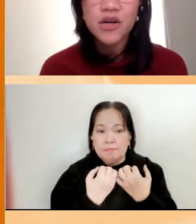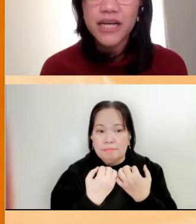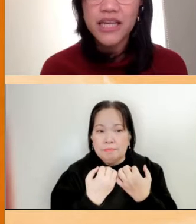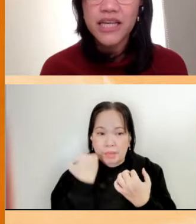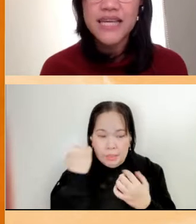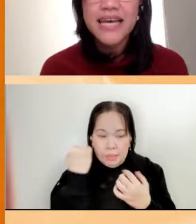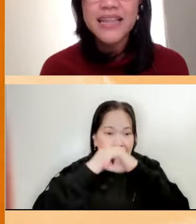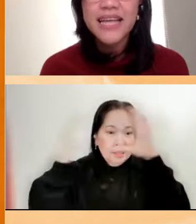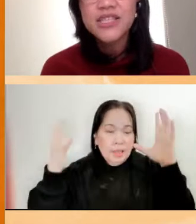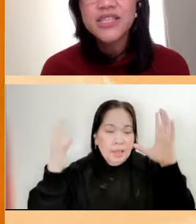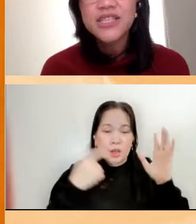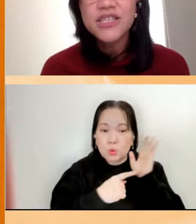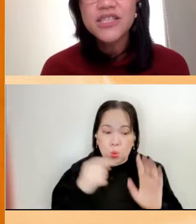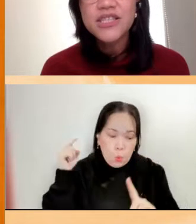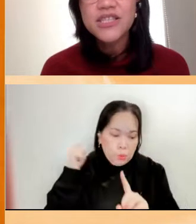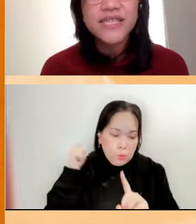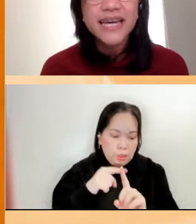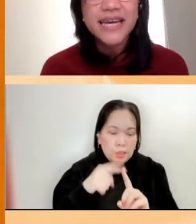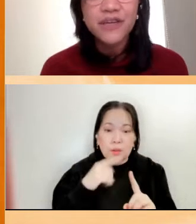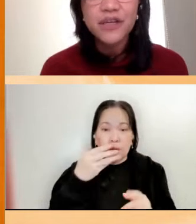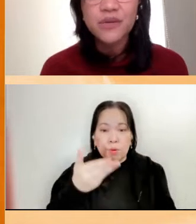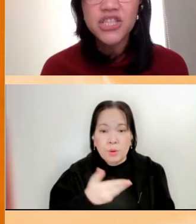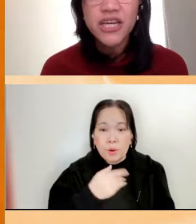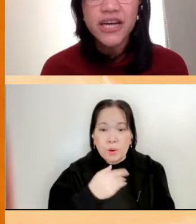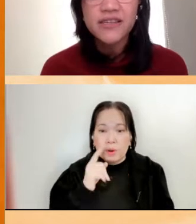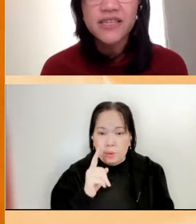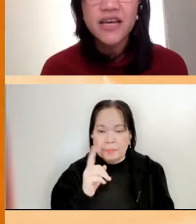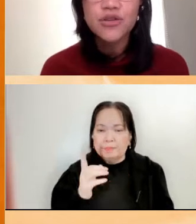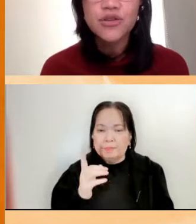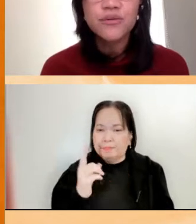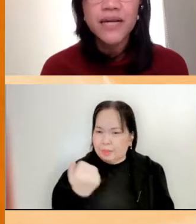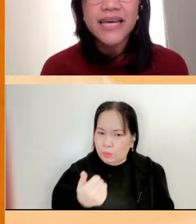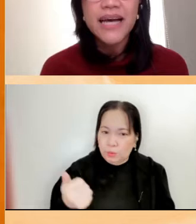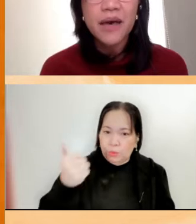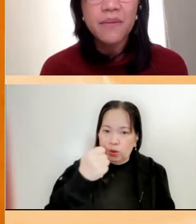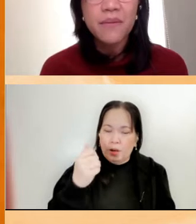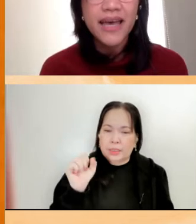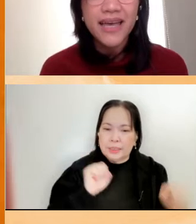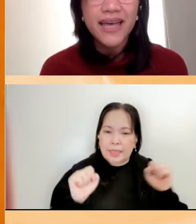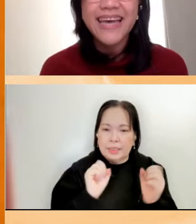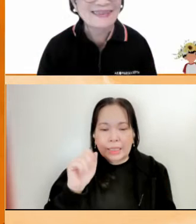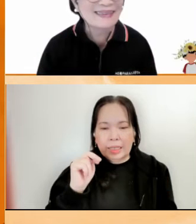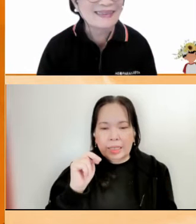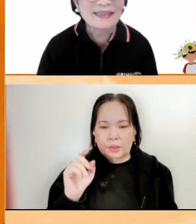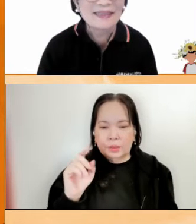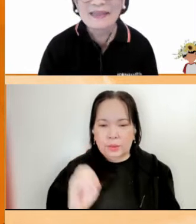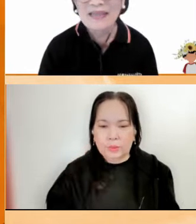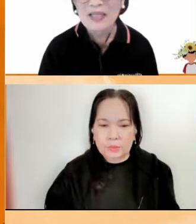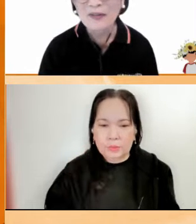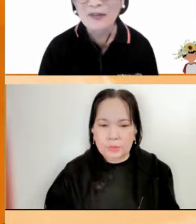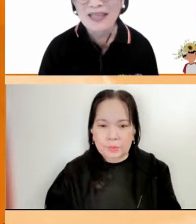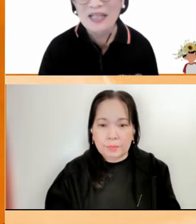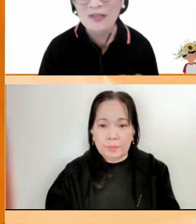the objectives, let us all welcome one of the scientific committee chairs, Dr. Maria Emma A. Lianto. Thank you for